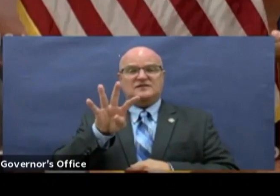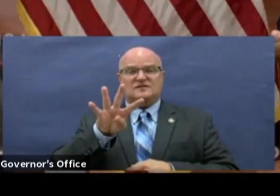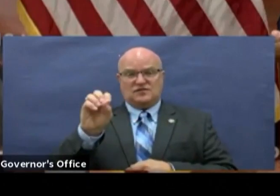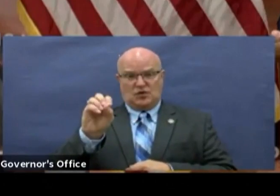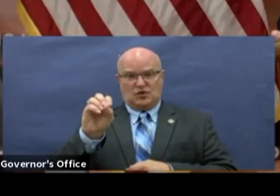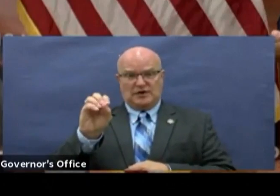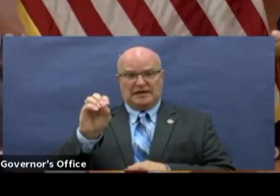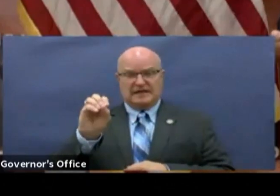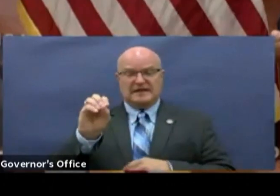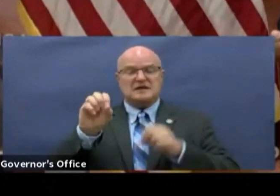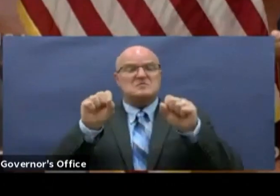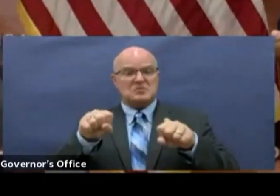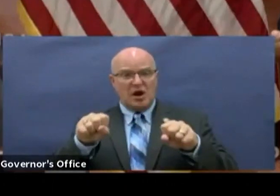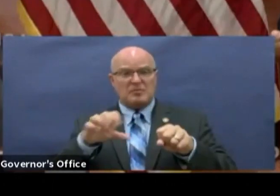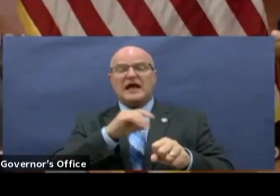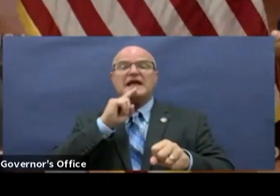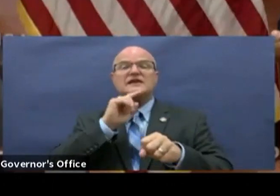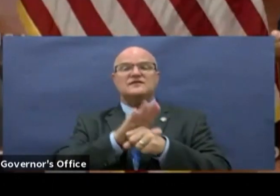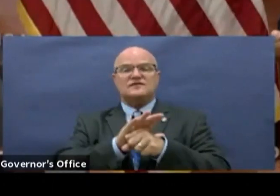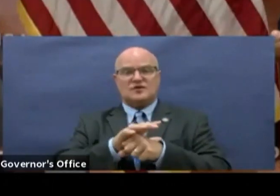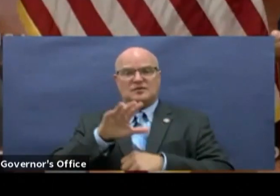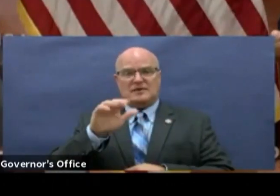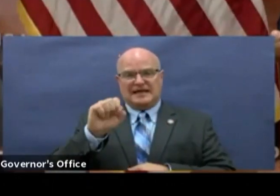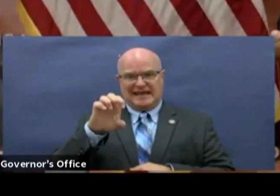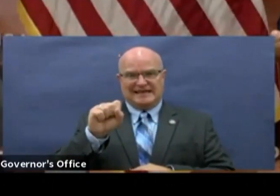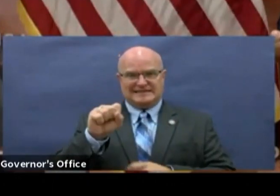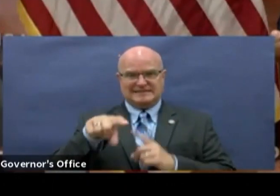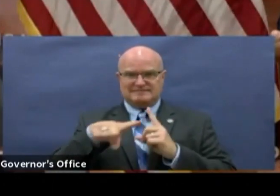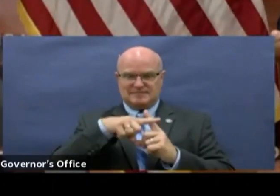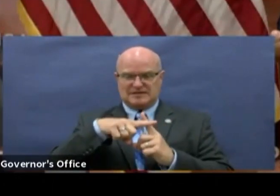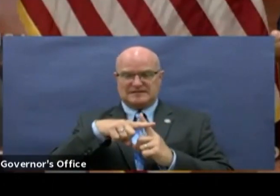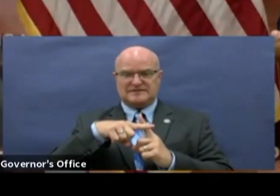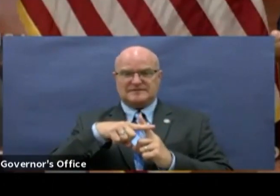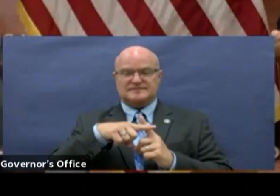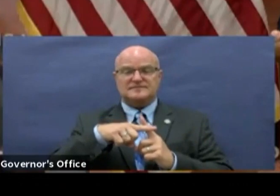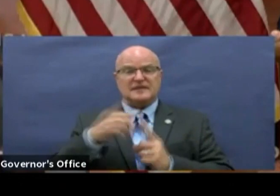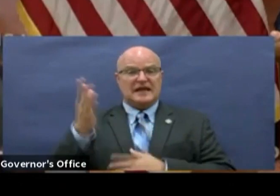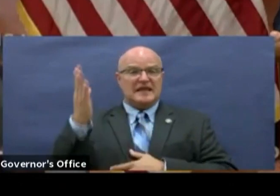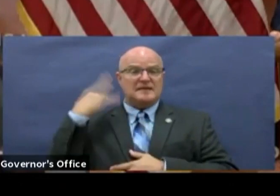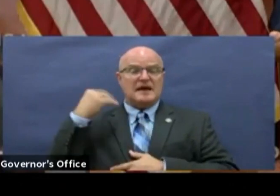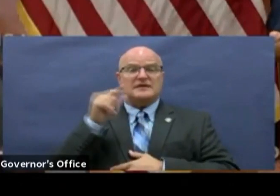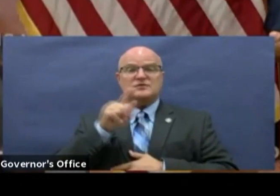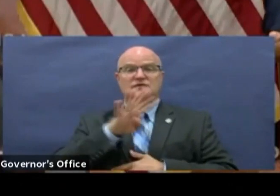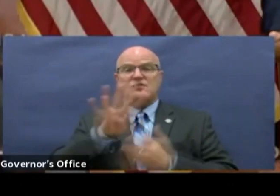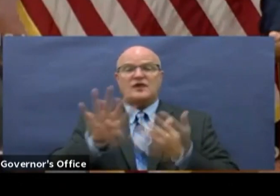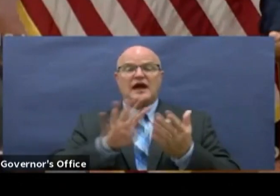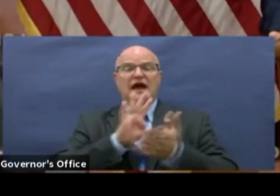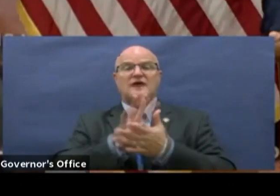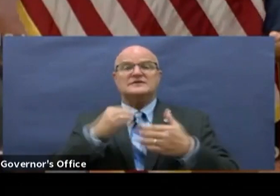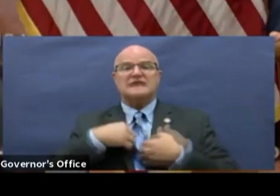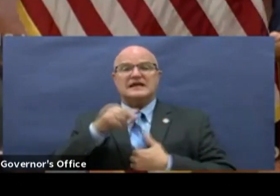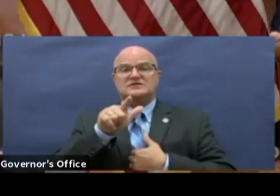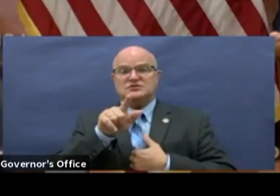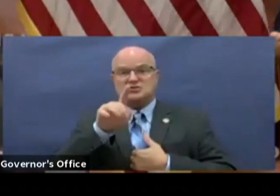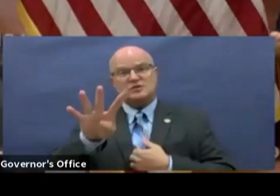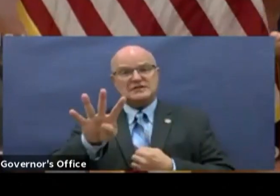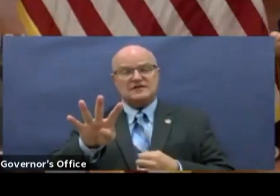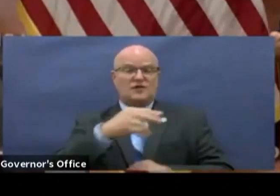840 probable and confirmed cases. In addition, the last 24 hours, we've had an additional